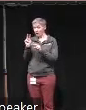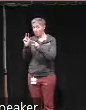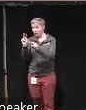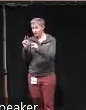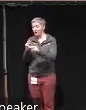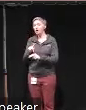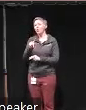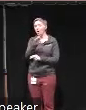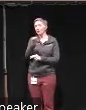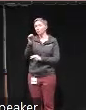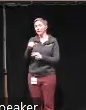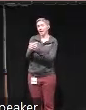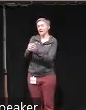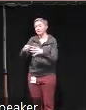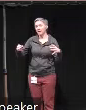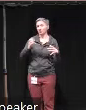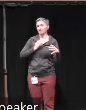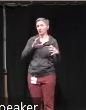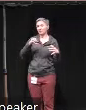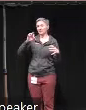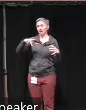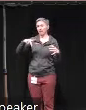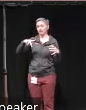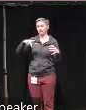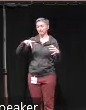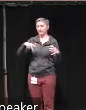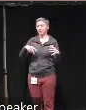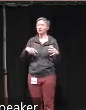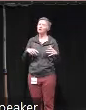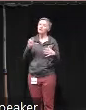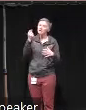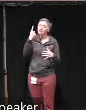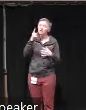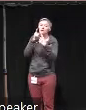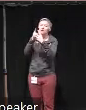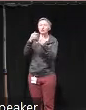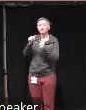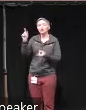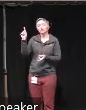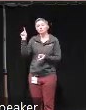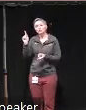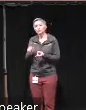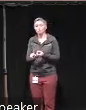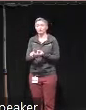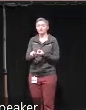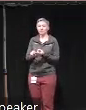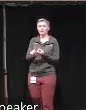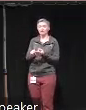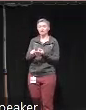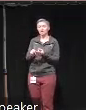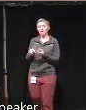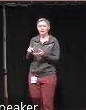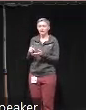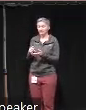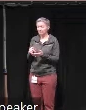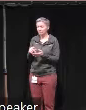is a 100% expansion of our CPAP to really reduce the logjam that we see in our CPAP